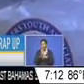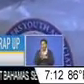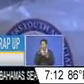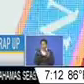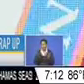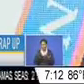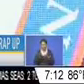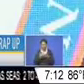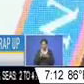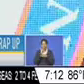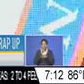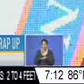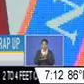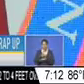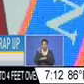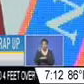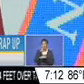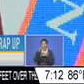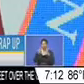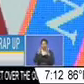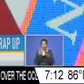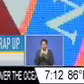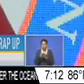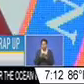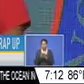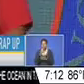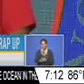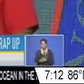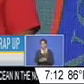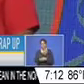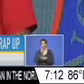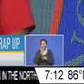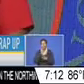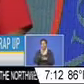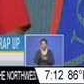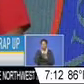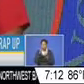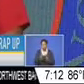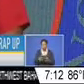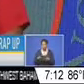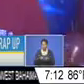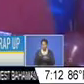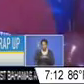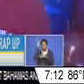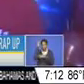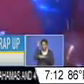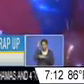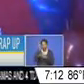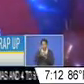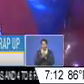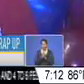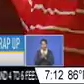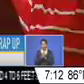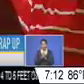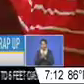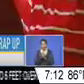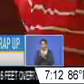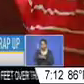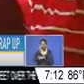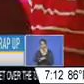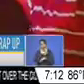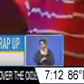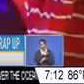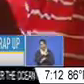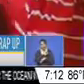want to be here early for all of the dynamic young speakers we have, as well as the Prime Minister. Mitchell Thurston, the Eastern